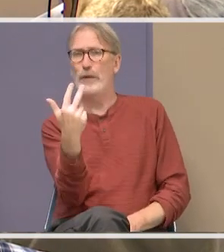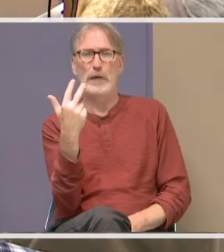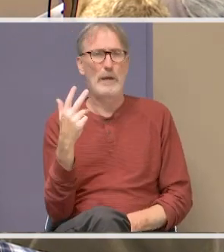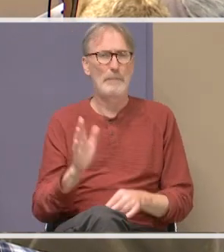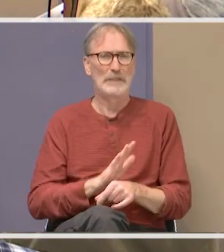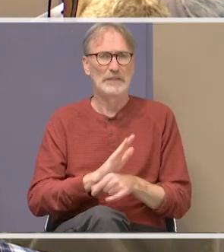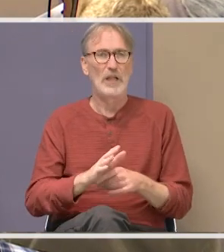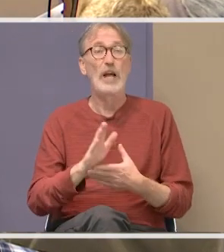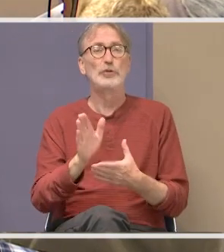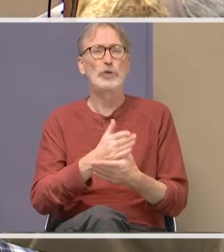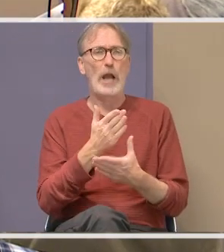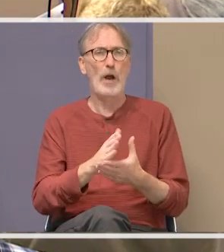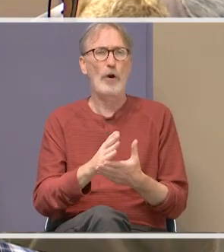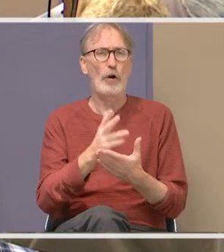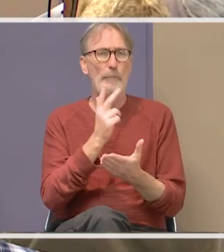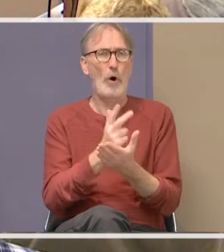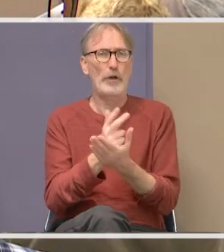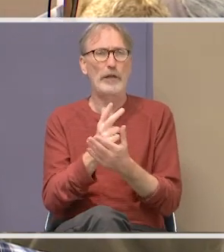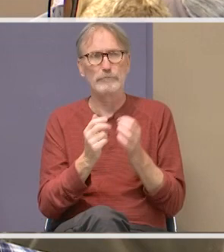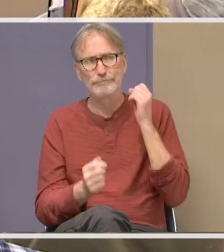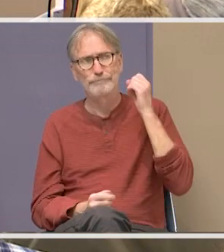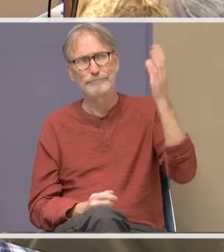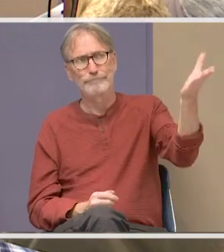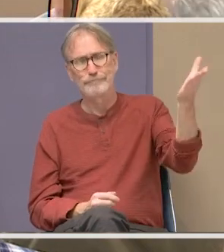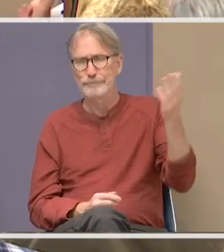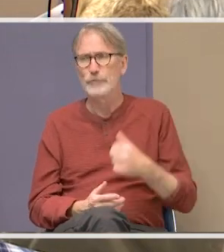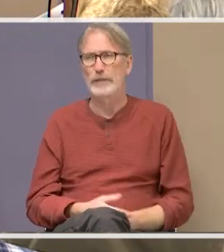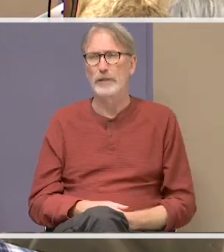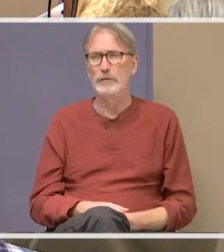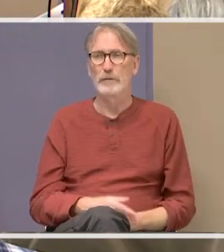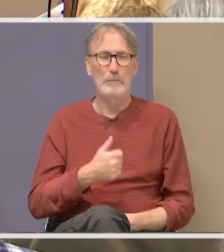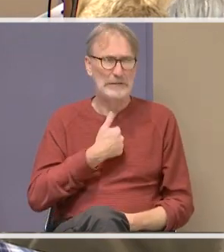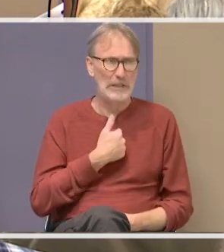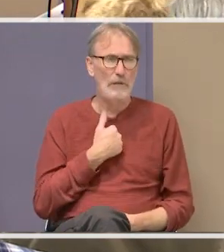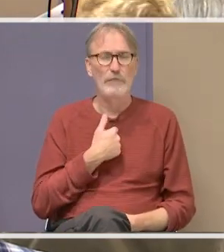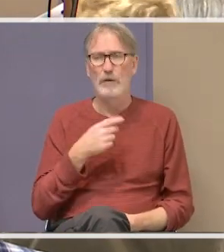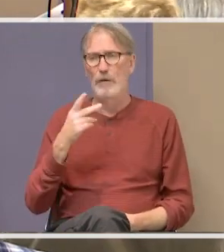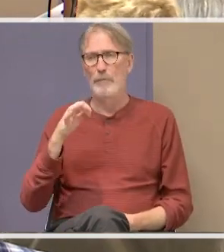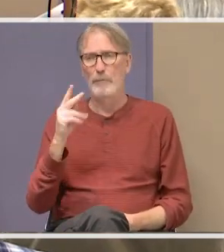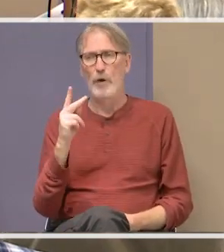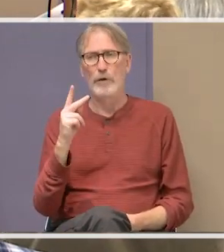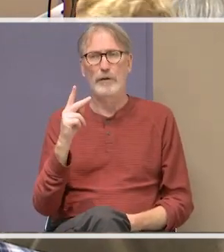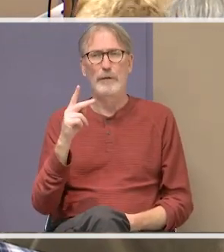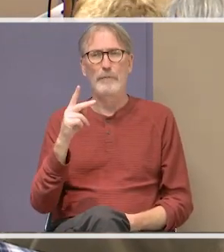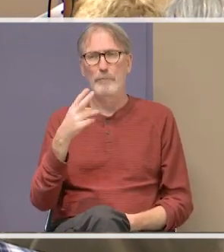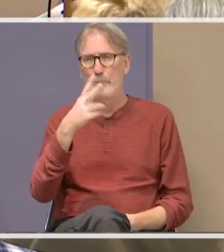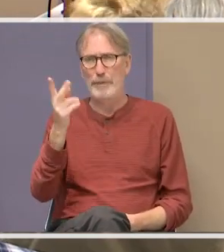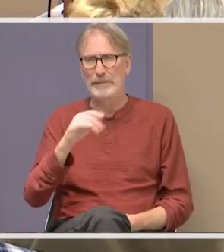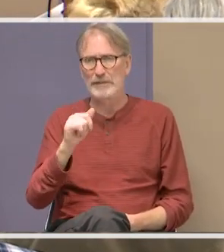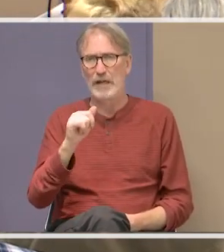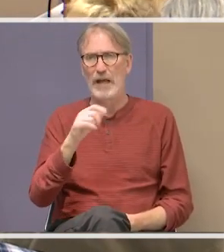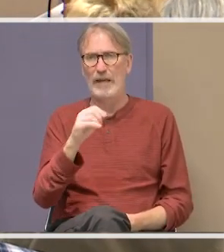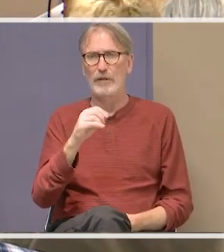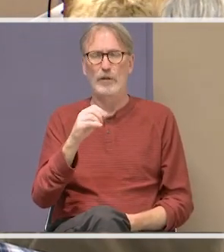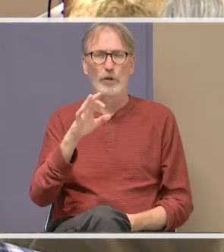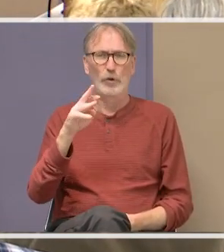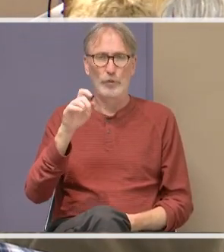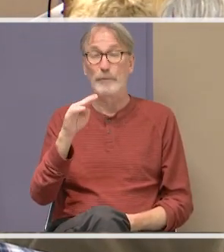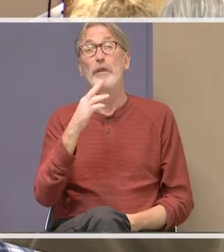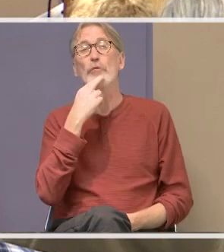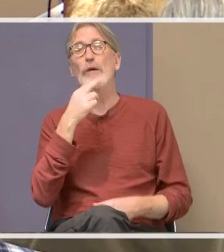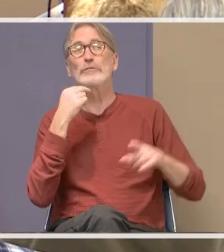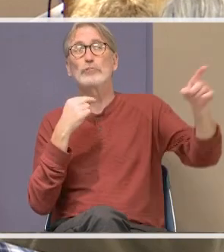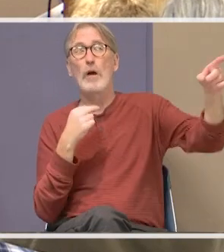that share parking on that. It's myself, Park Pizza and Cream, Phosphorus Restaurant, and